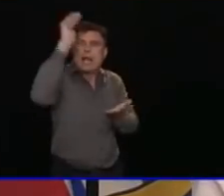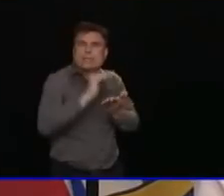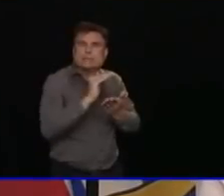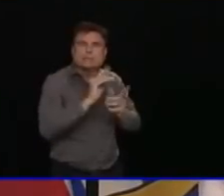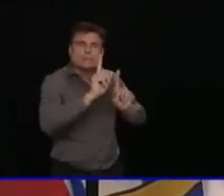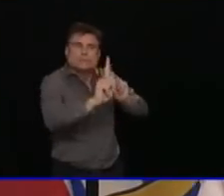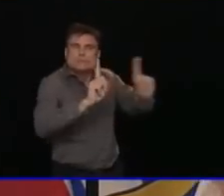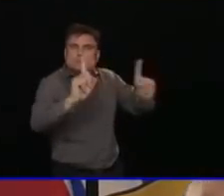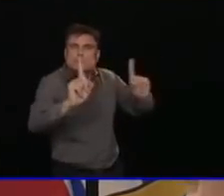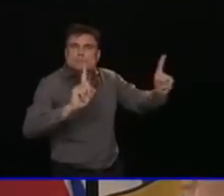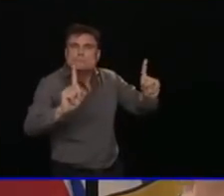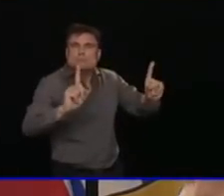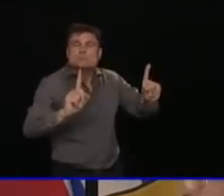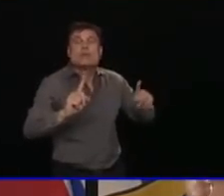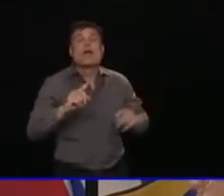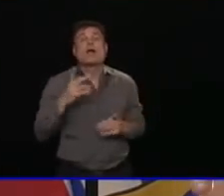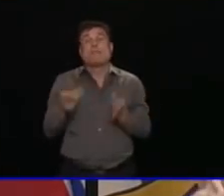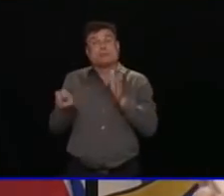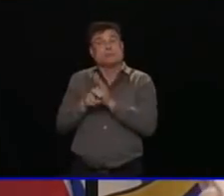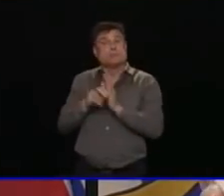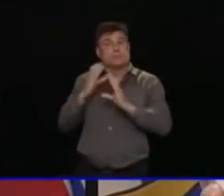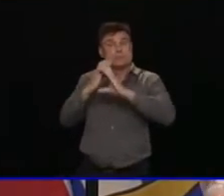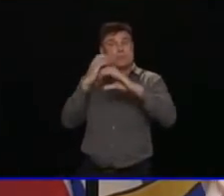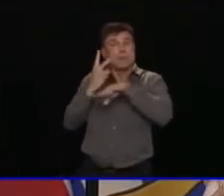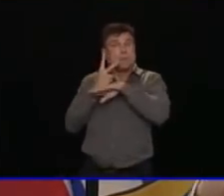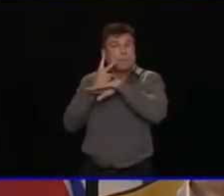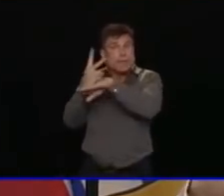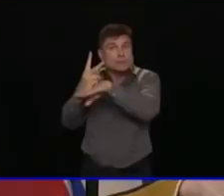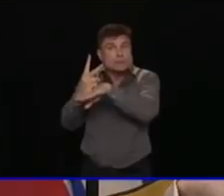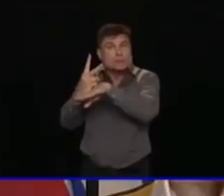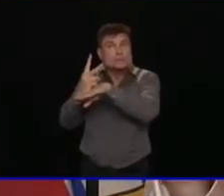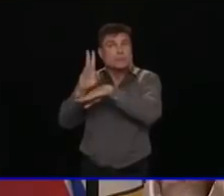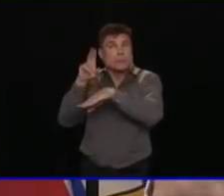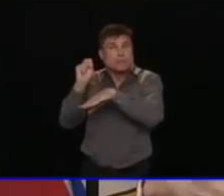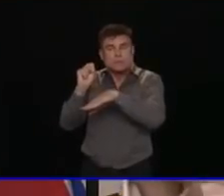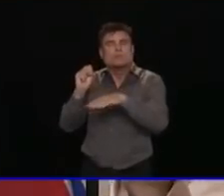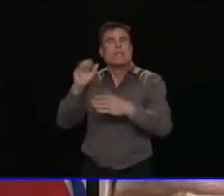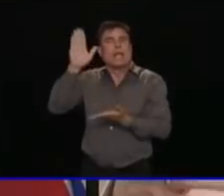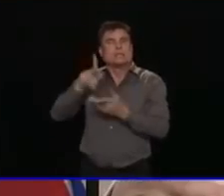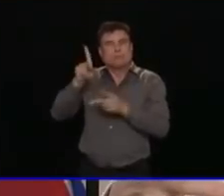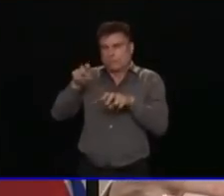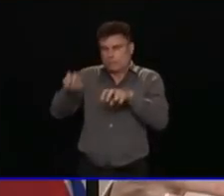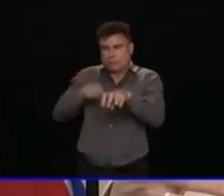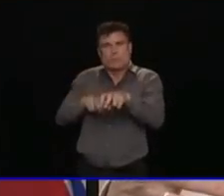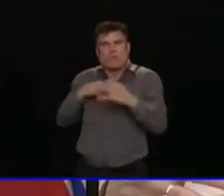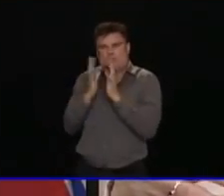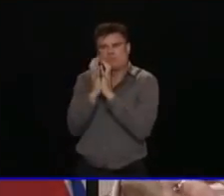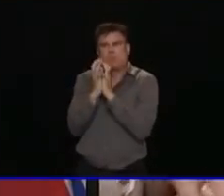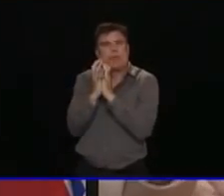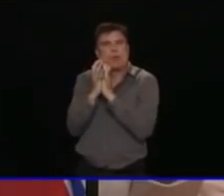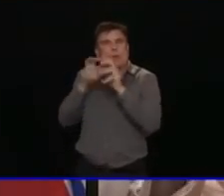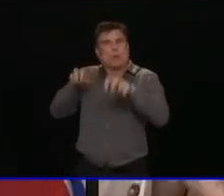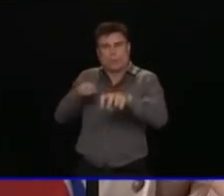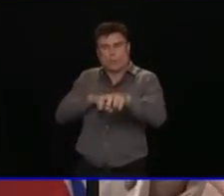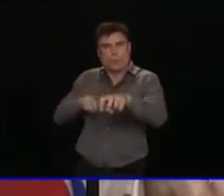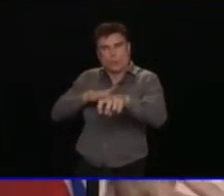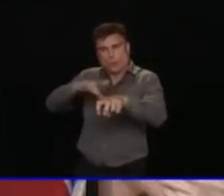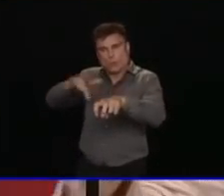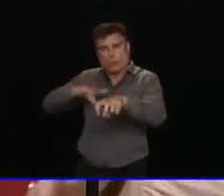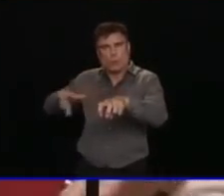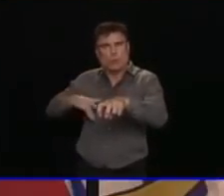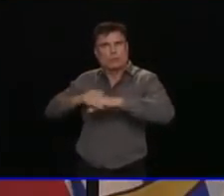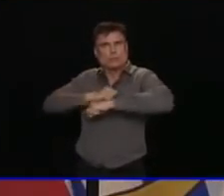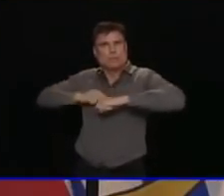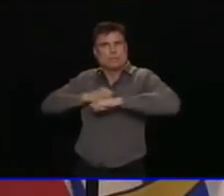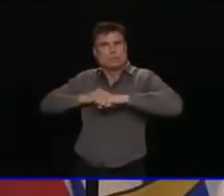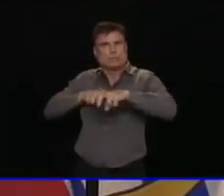lot of transmission. There's certain workplaces, and we've learned from those events to ensure that we can